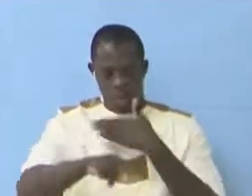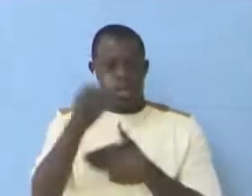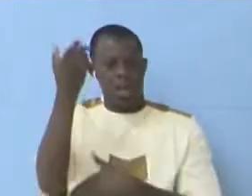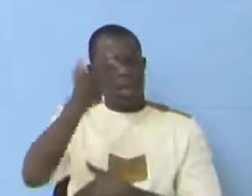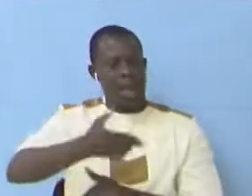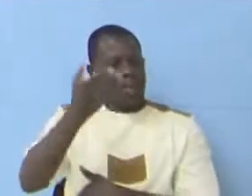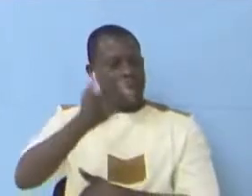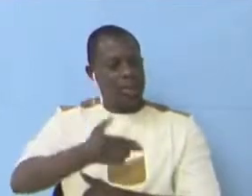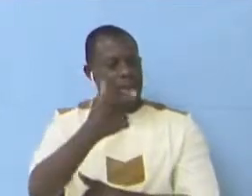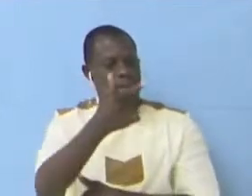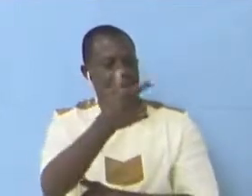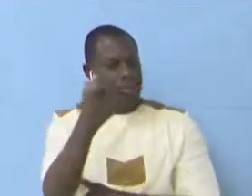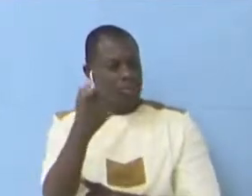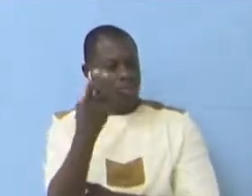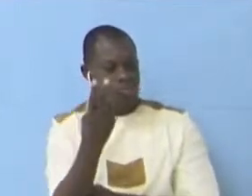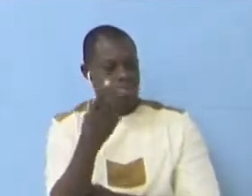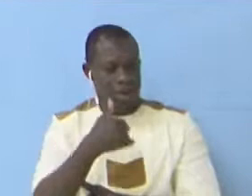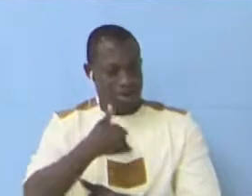1972, I think.